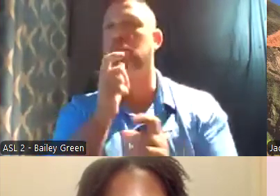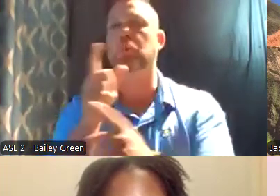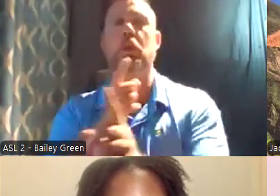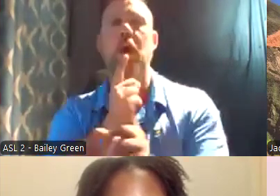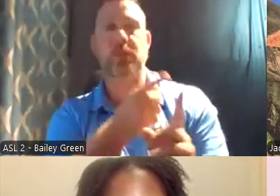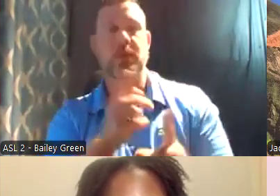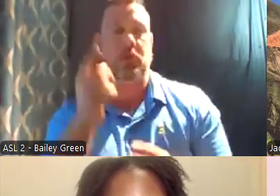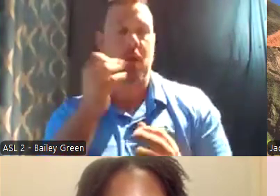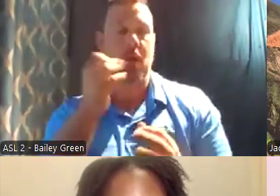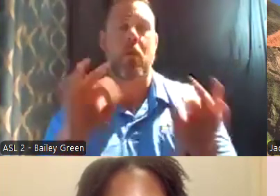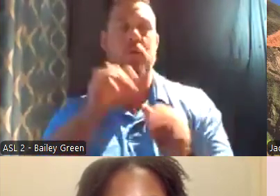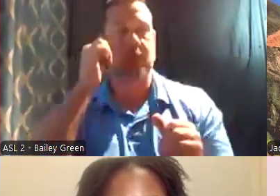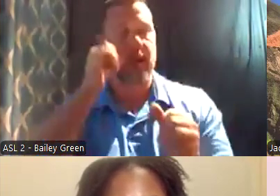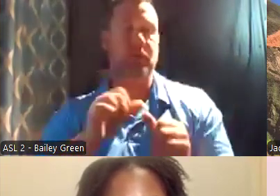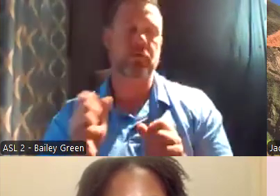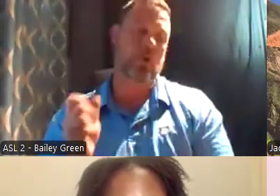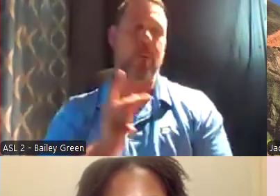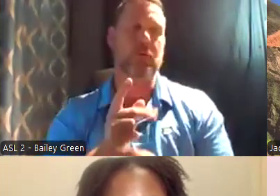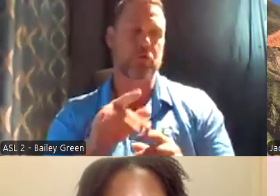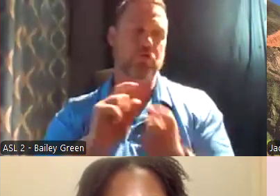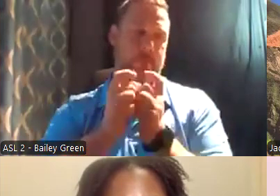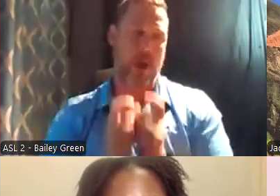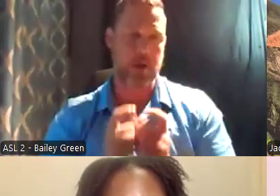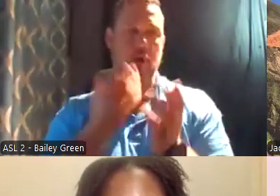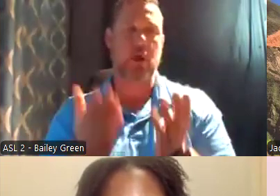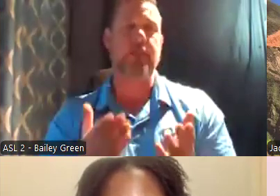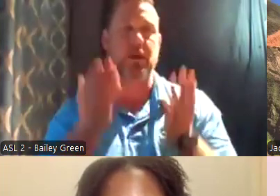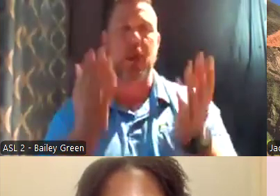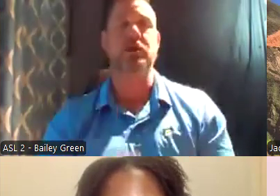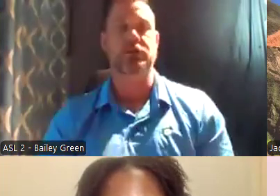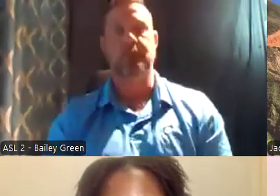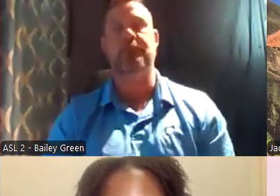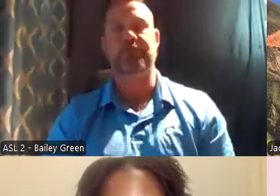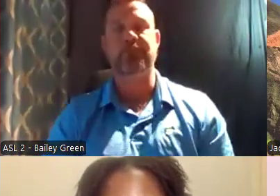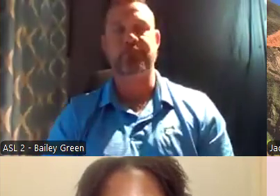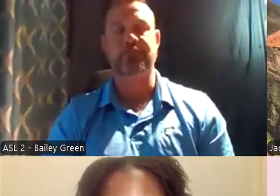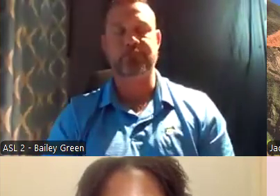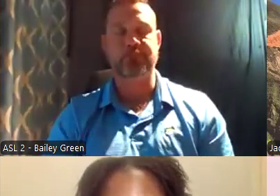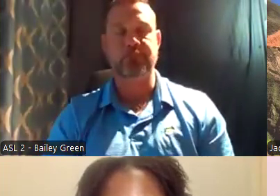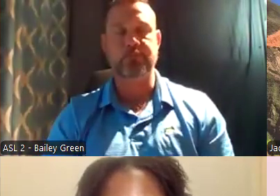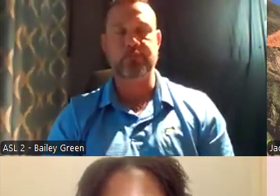important reminder as we go back to refine our recommendations.